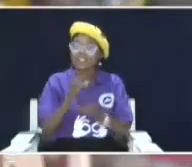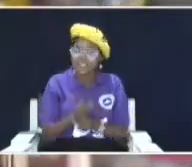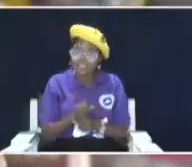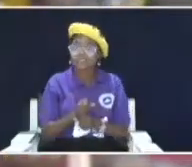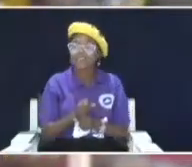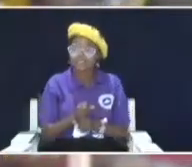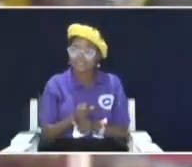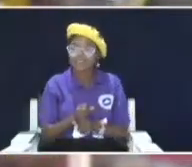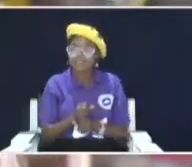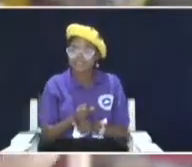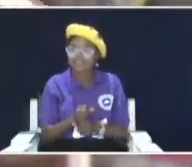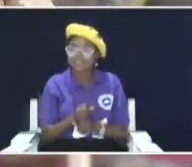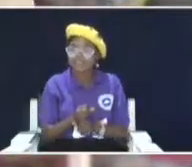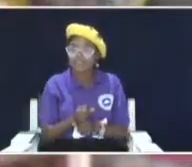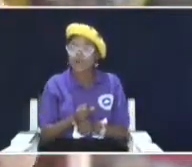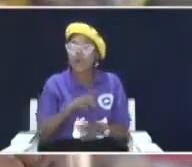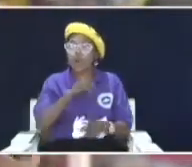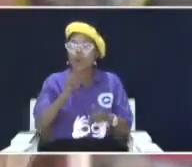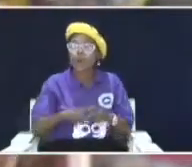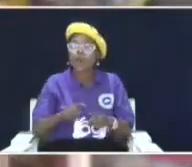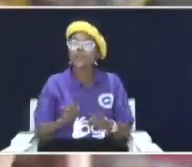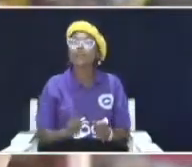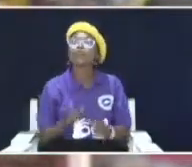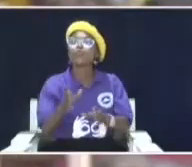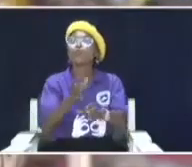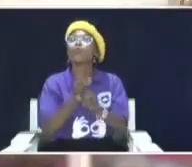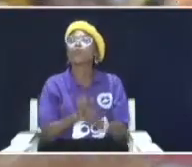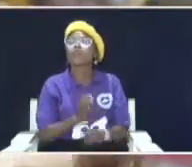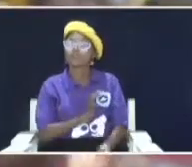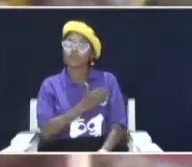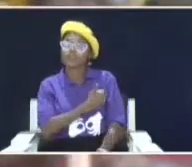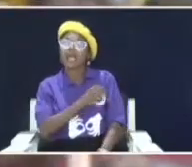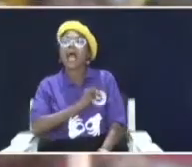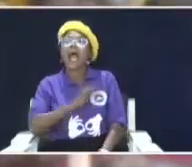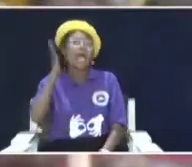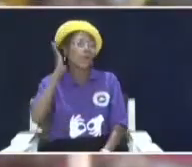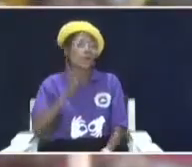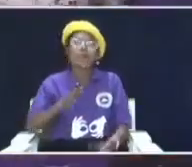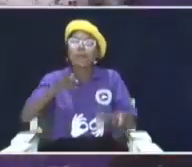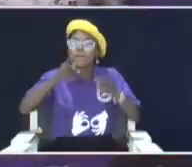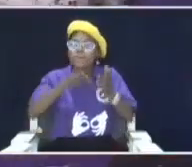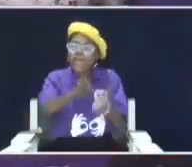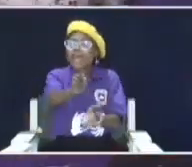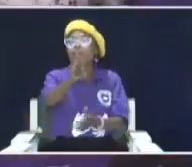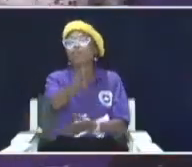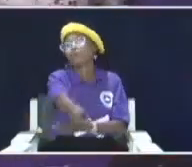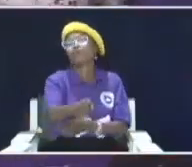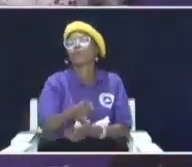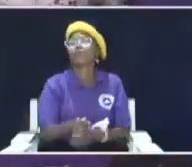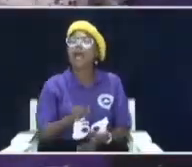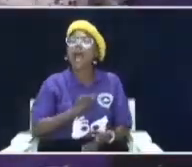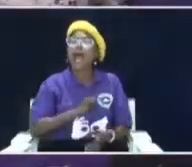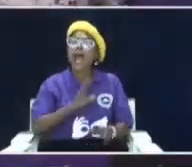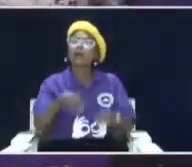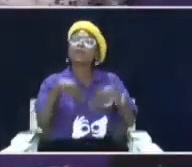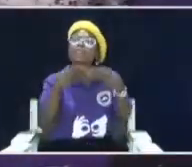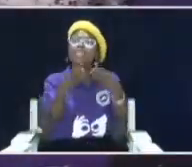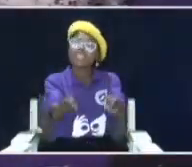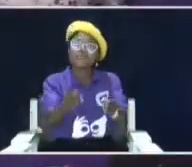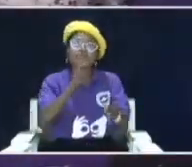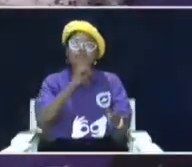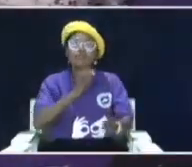wages. When you win soul, he said, I will personally pay you. I will give you